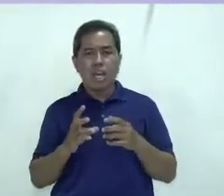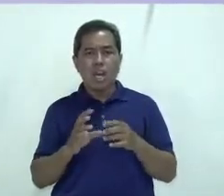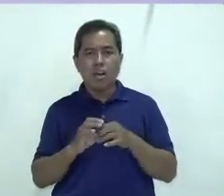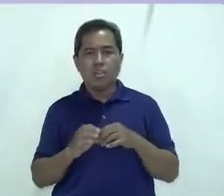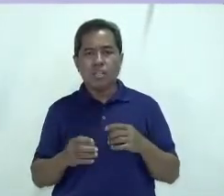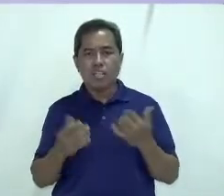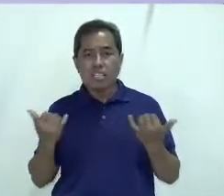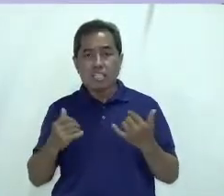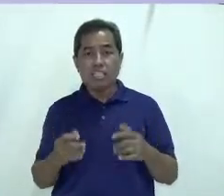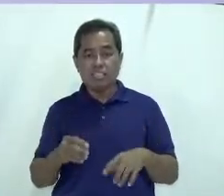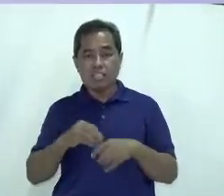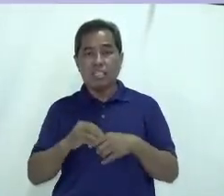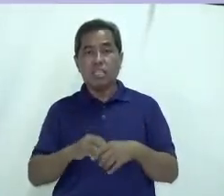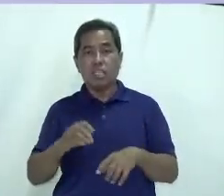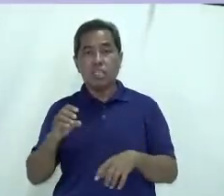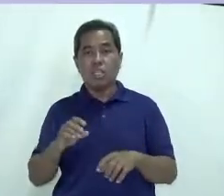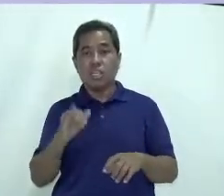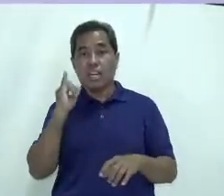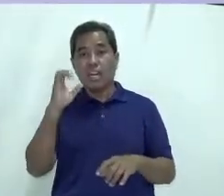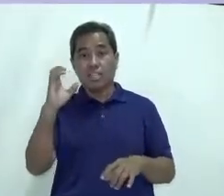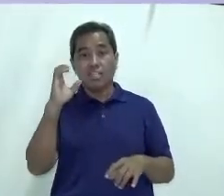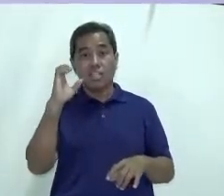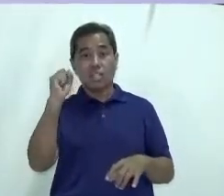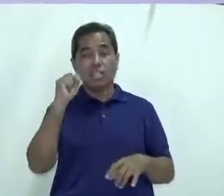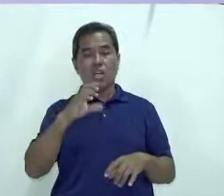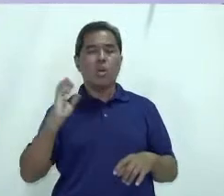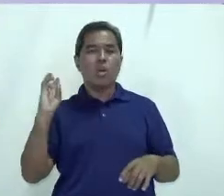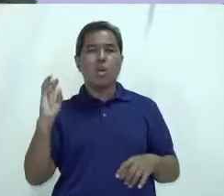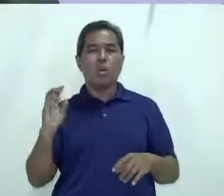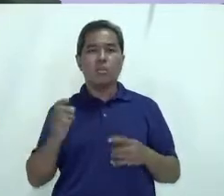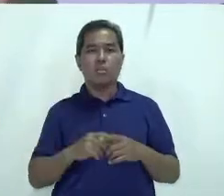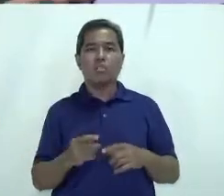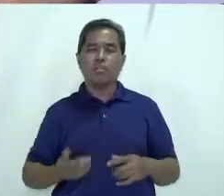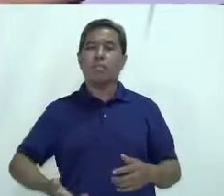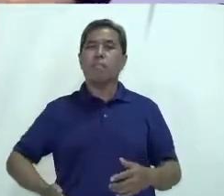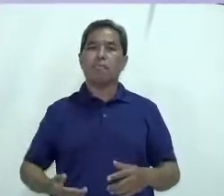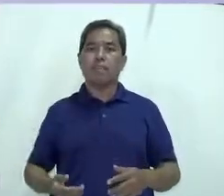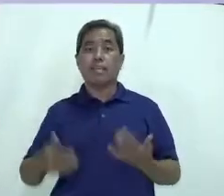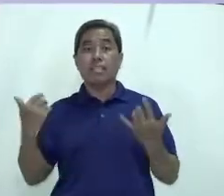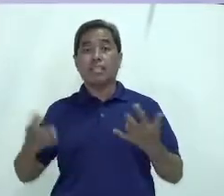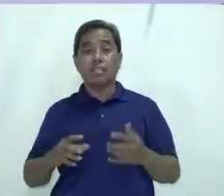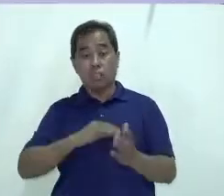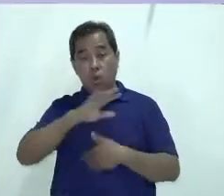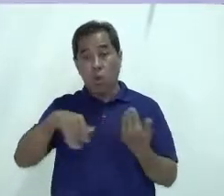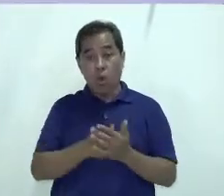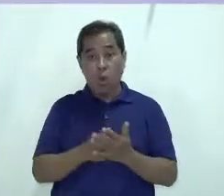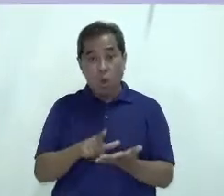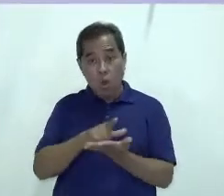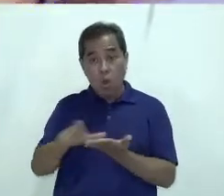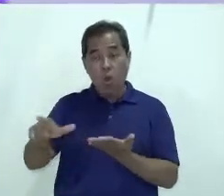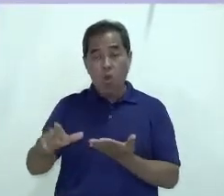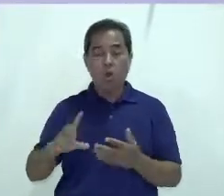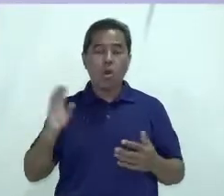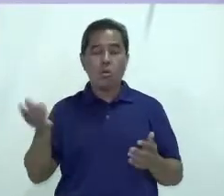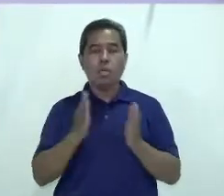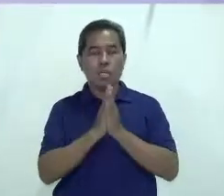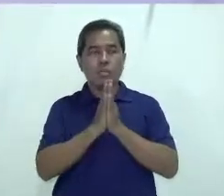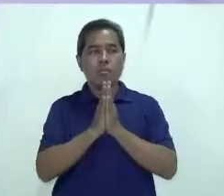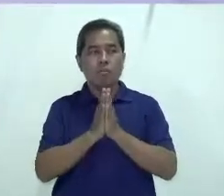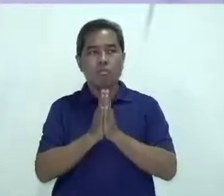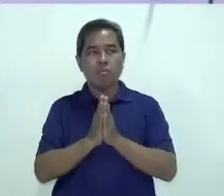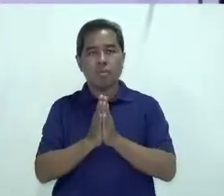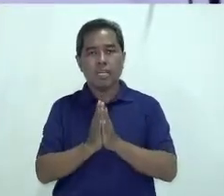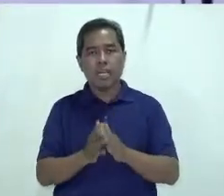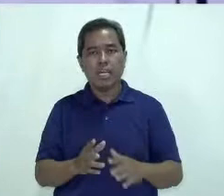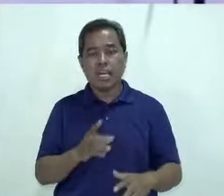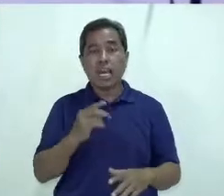Saturday. Yesterday, we did that. We prayed. In fact, we weren't satisfied just with the noontime prayer. We added a Friday night to